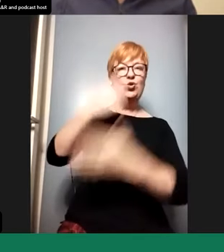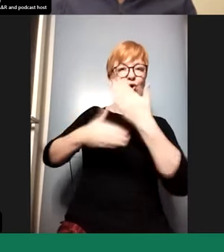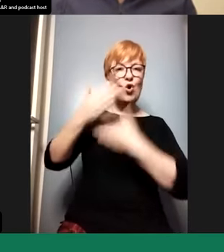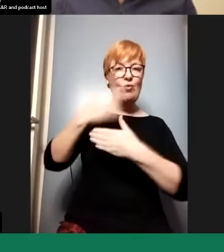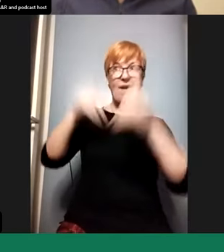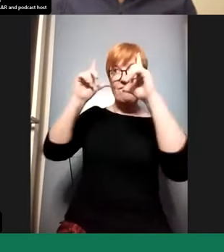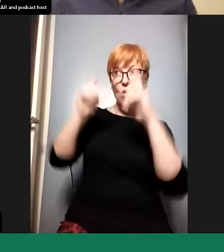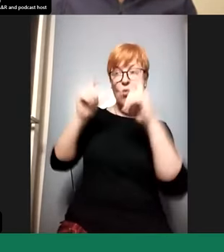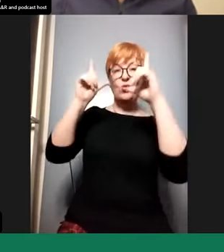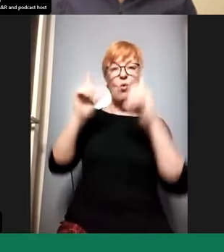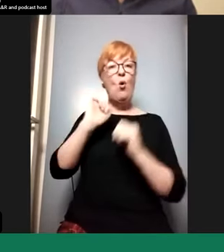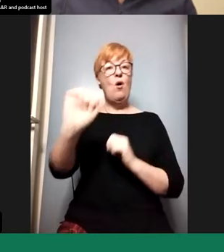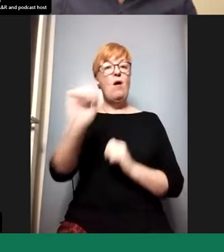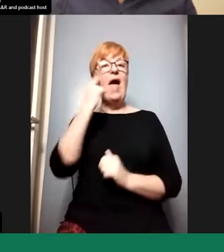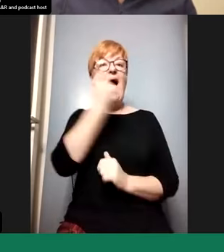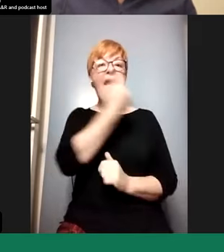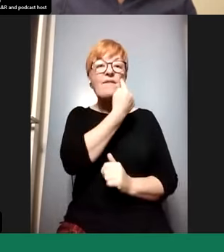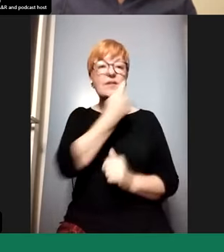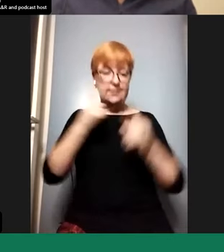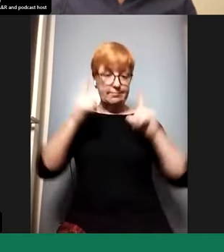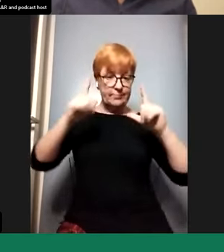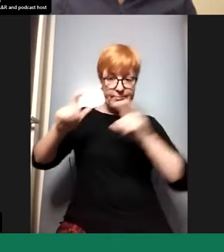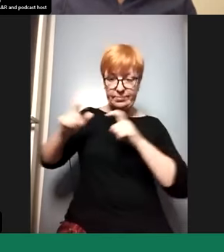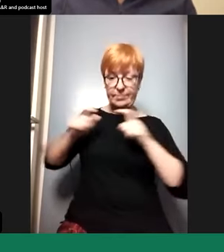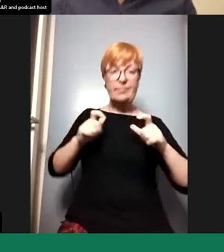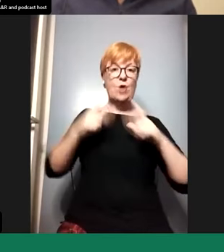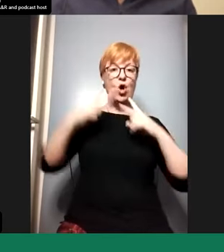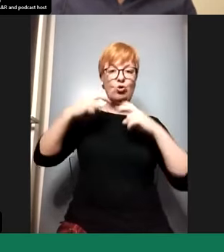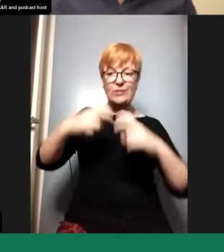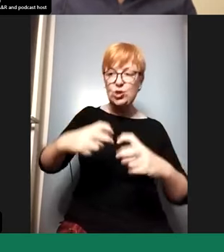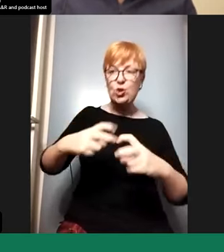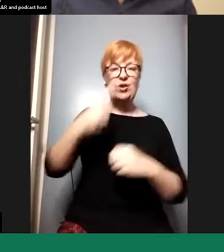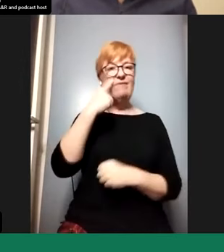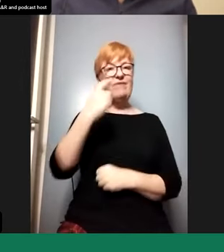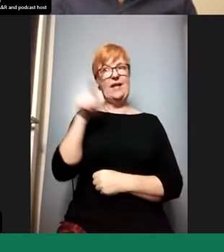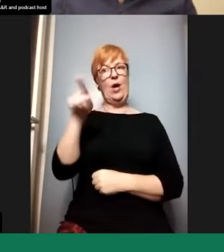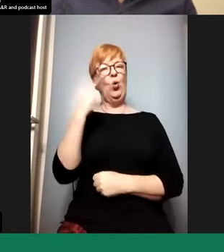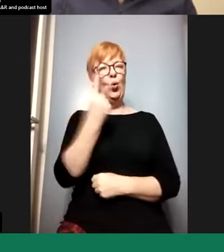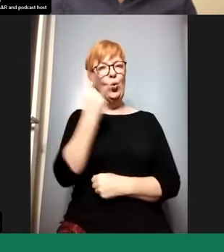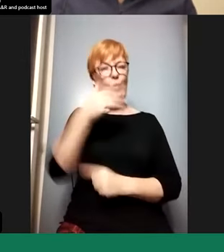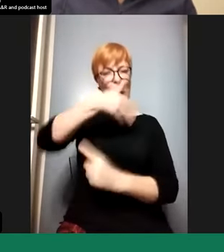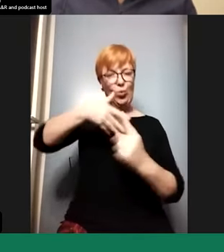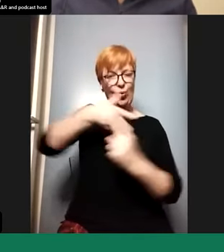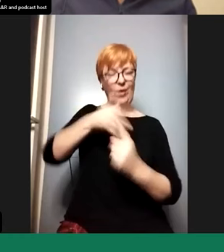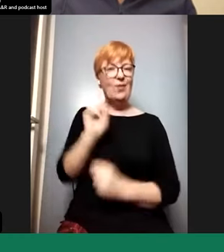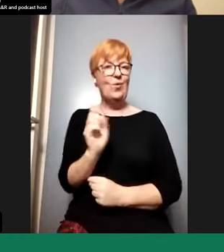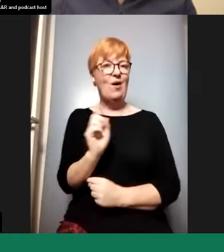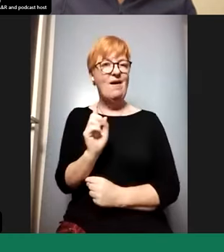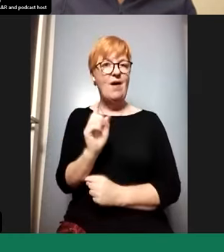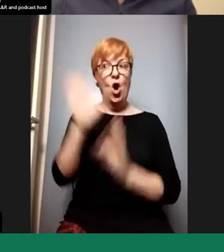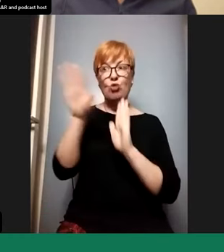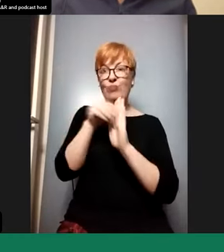they have of their time here, you know, do the research, find out who they were, find out about their lives, record it